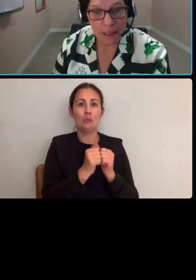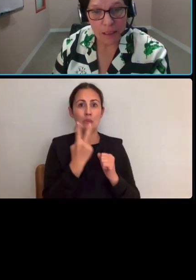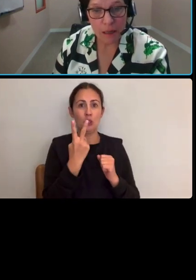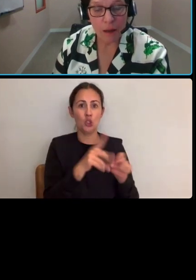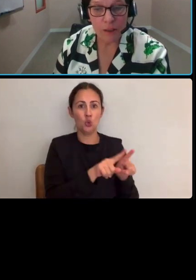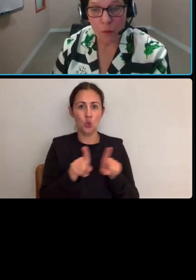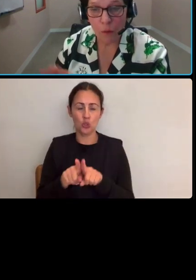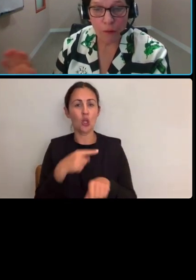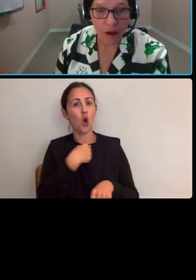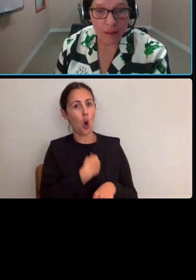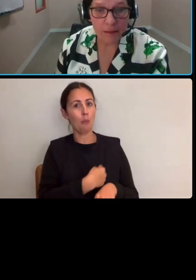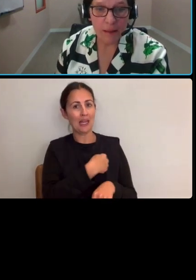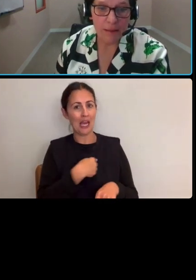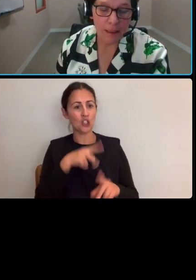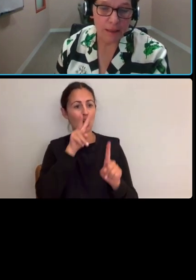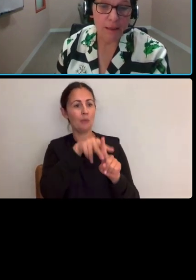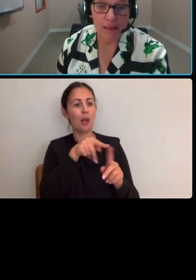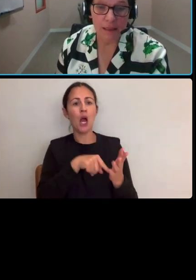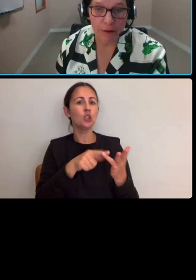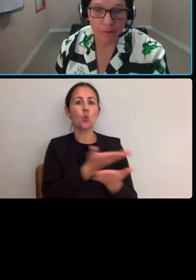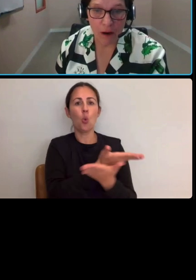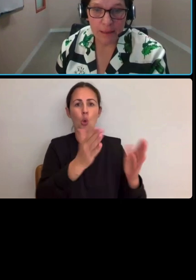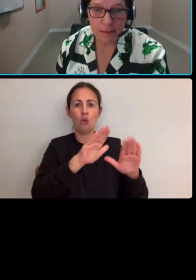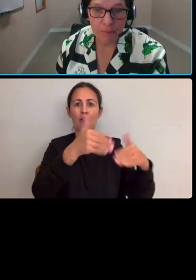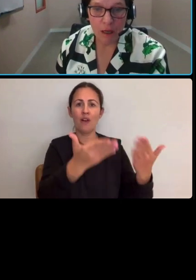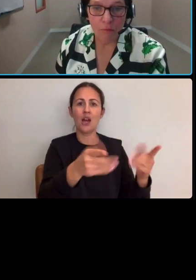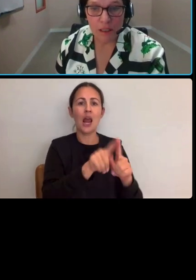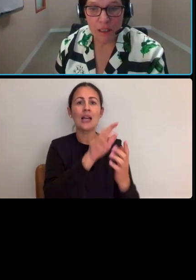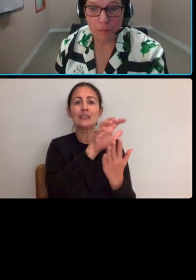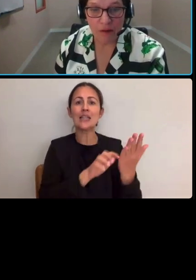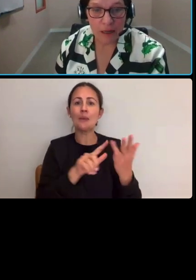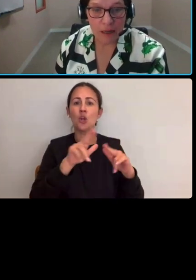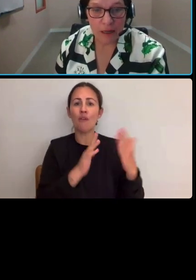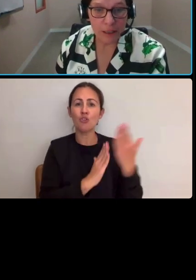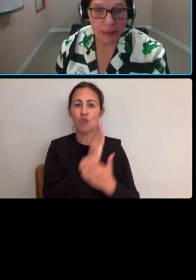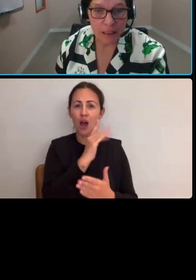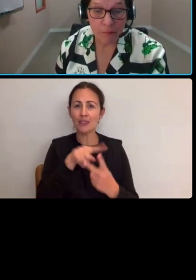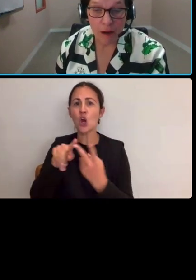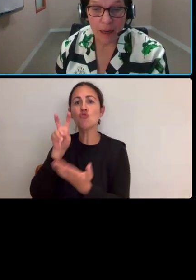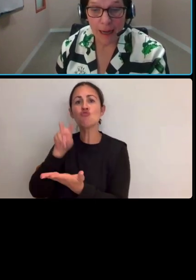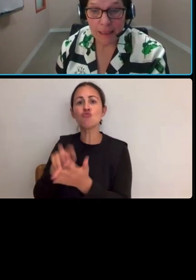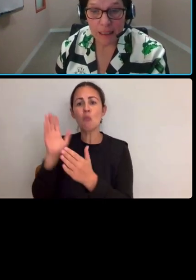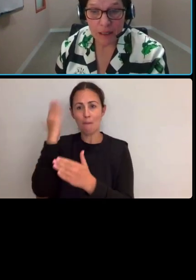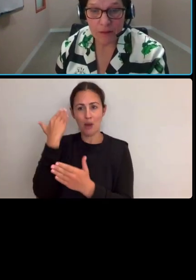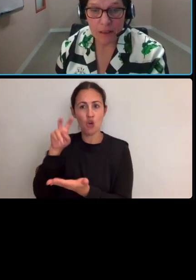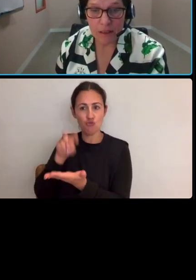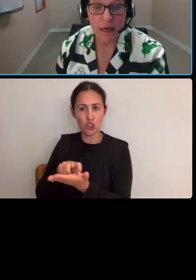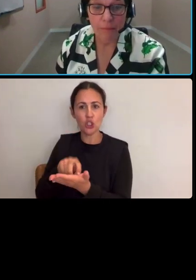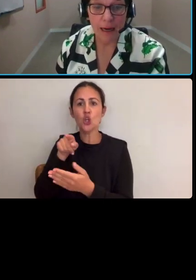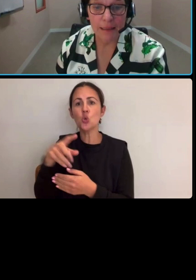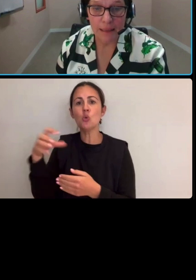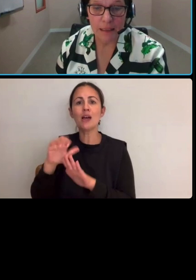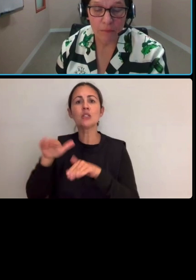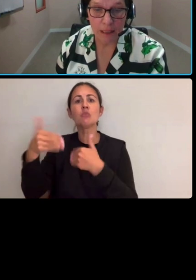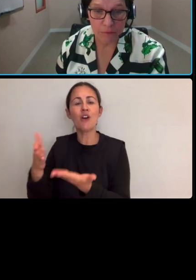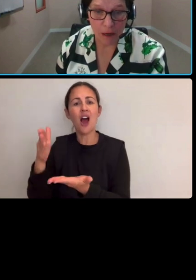be obligations that apply to all providers, such as a statement of rights. Registered providers will be expected to provide aged care services in